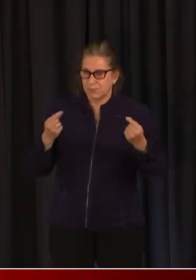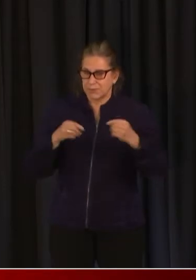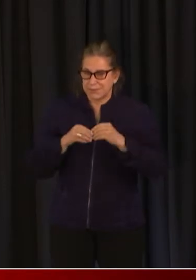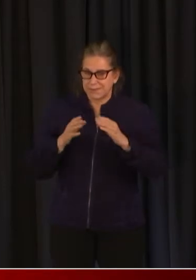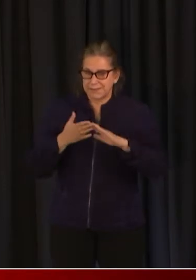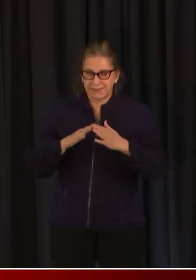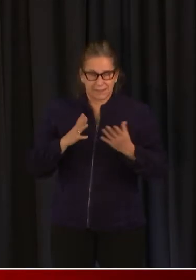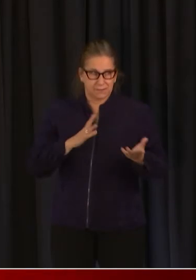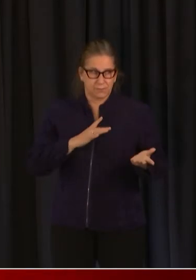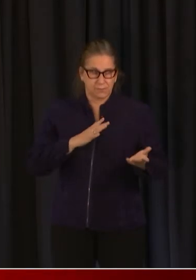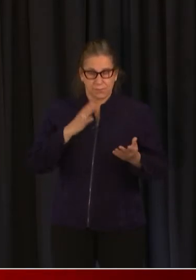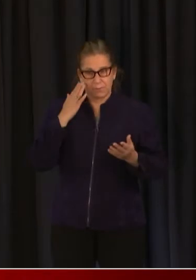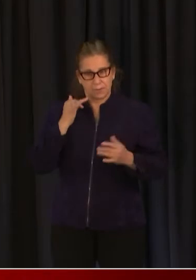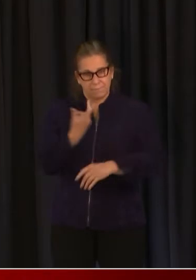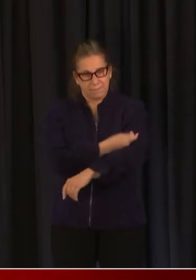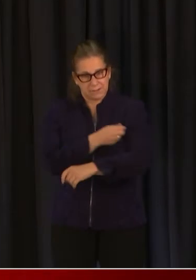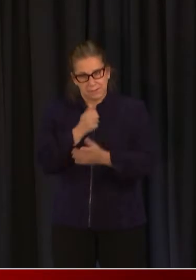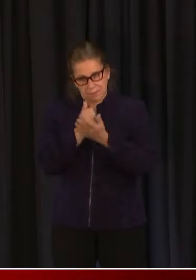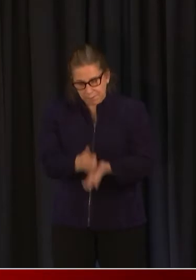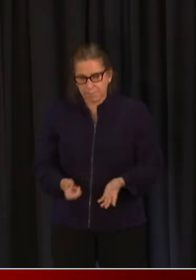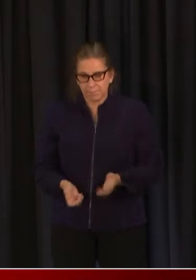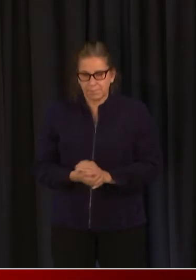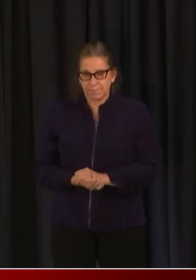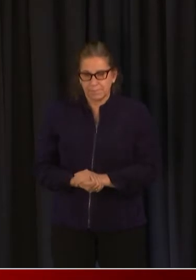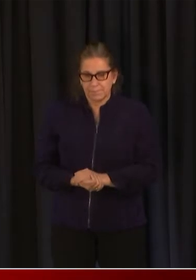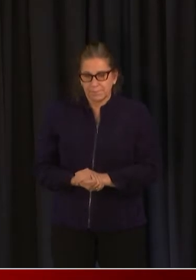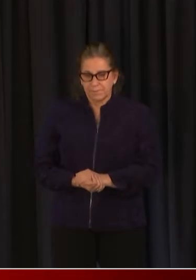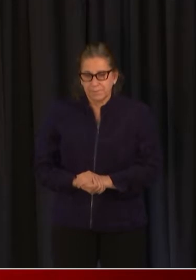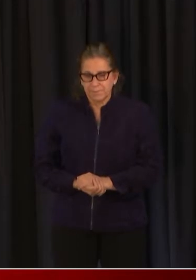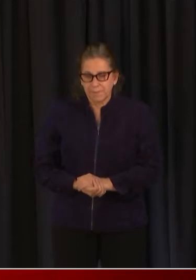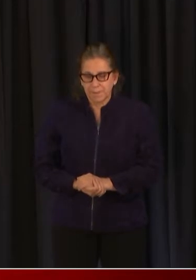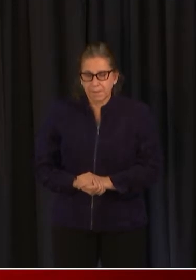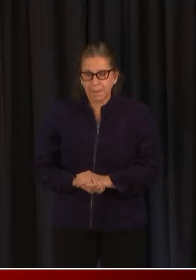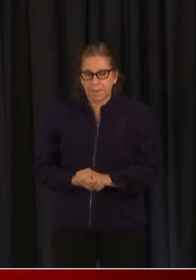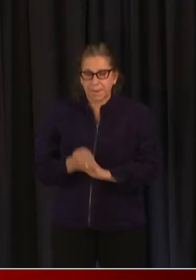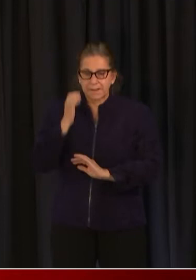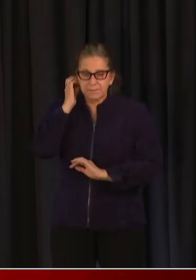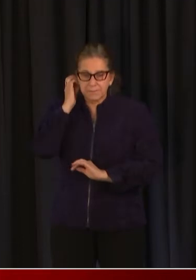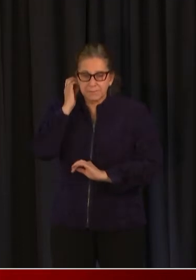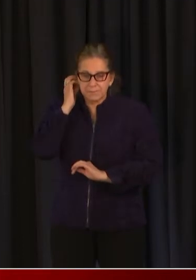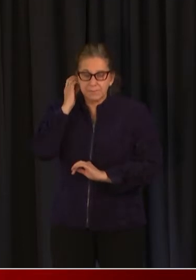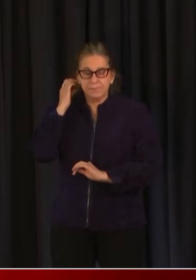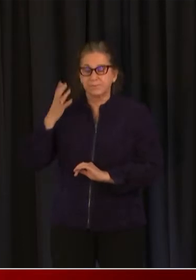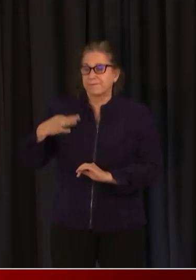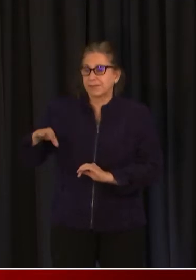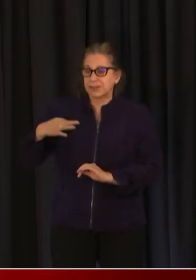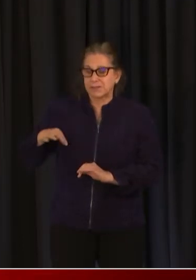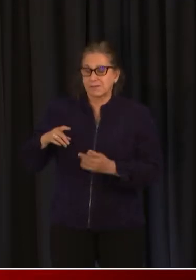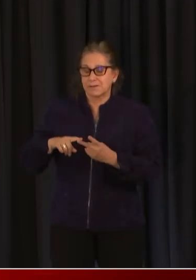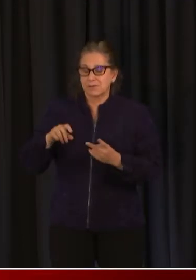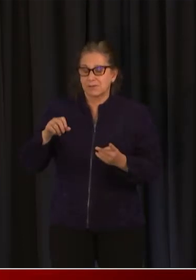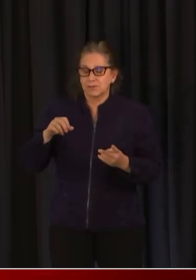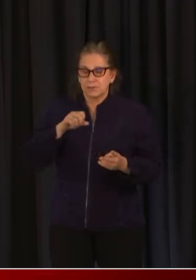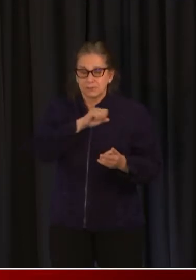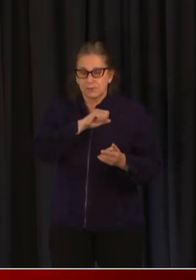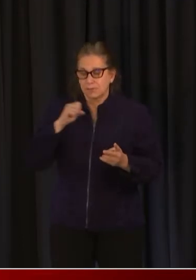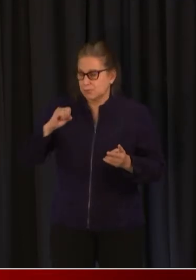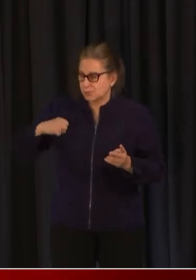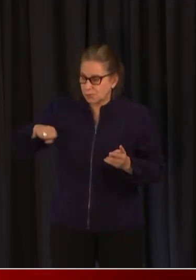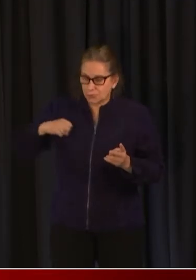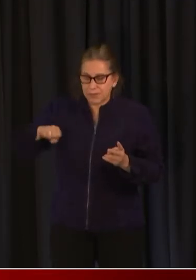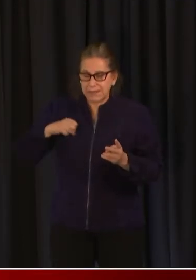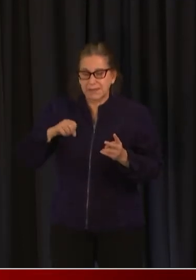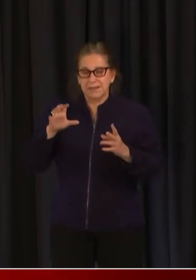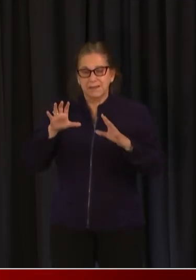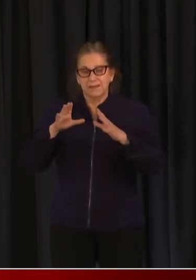the free COVID vaccine. We've asked our fraternities and sororities in the area as